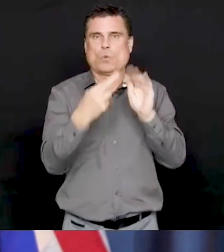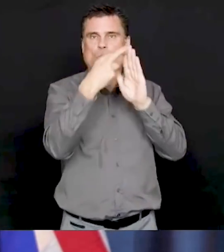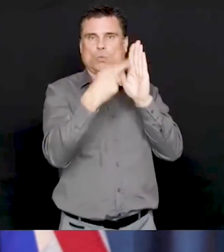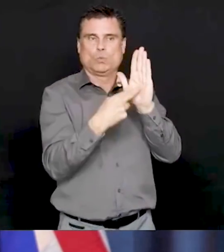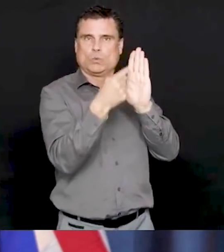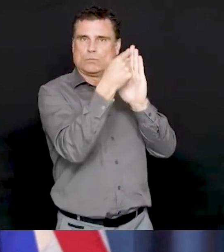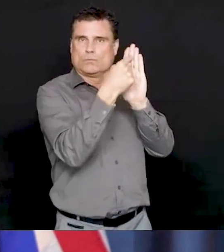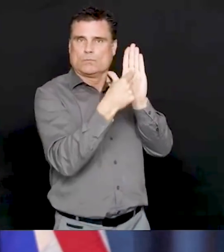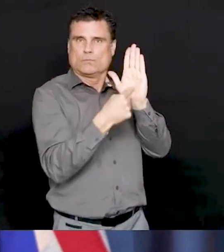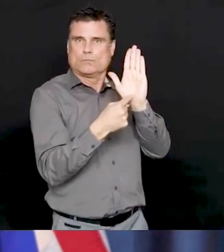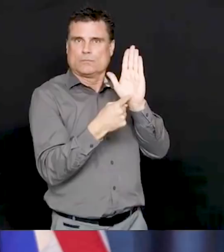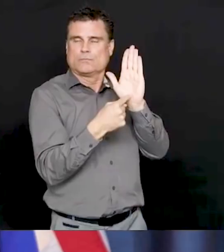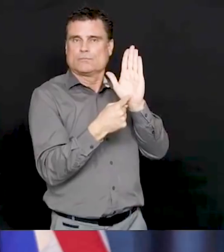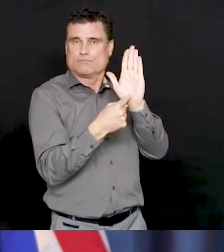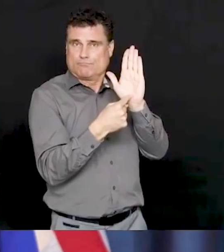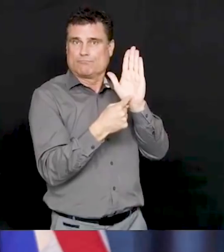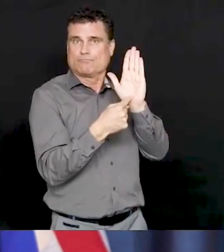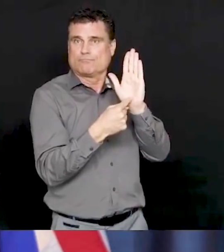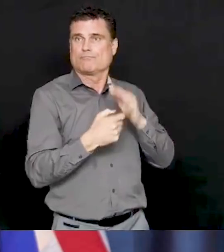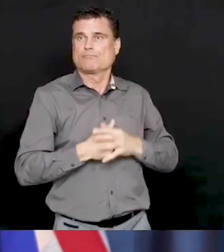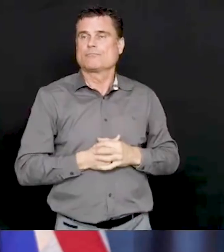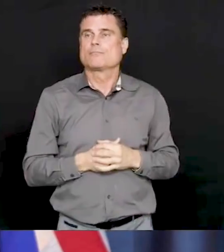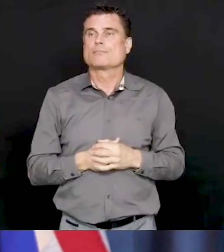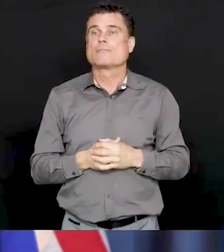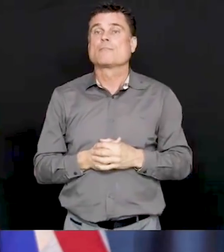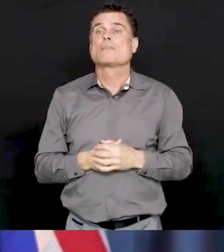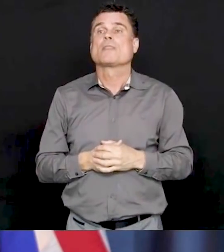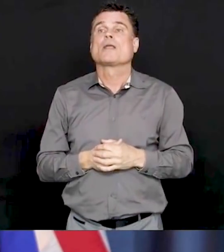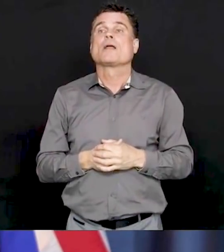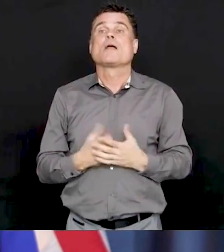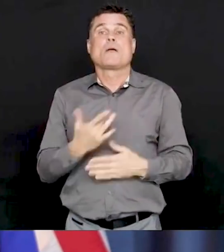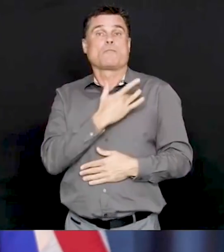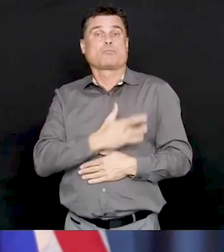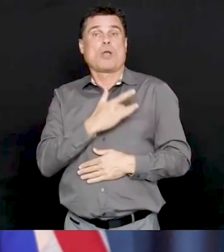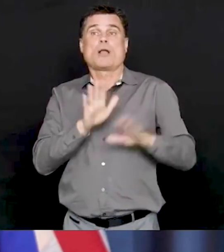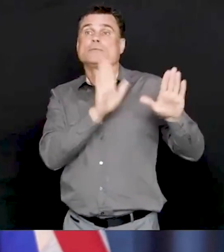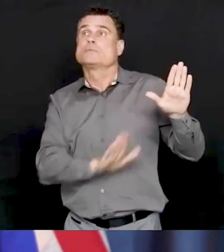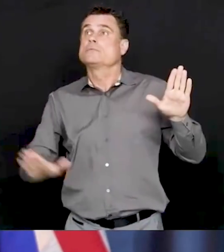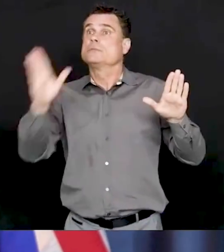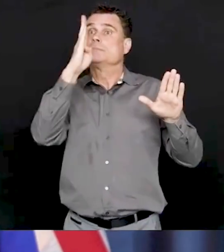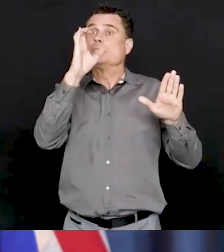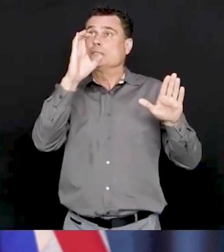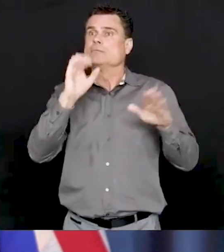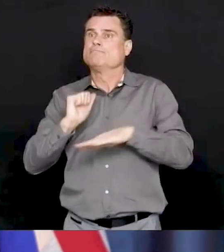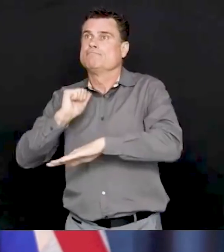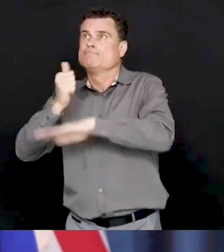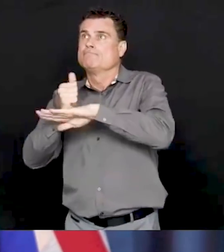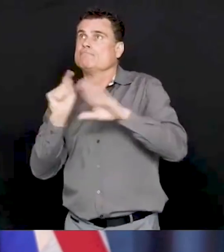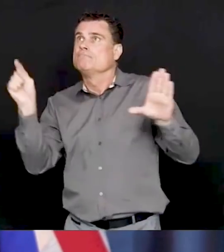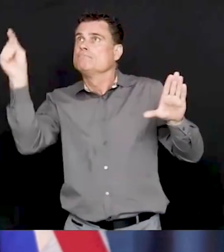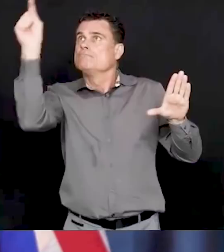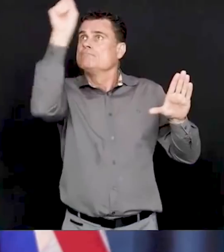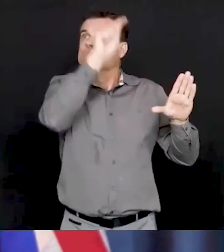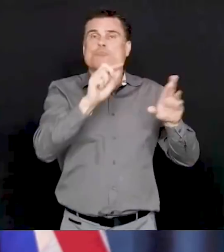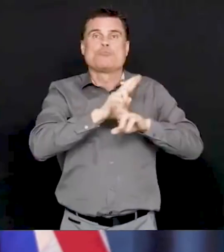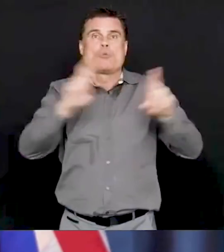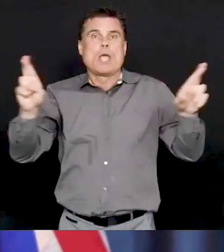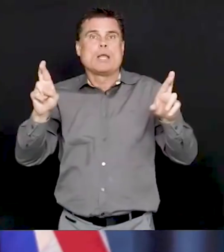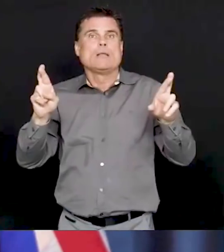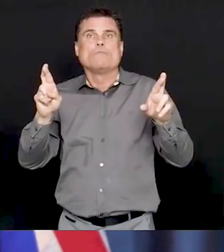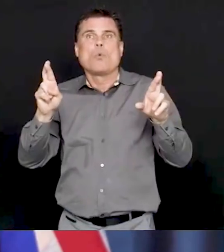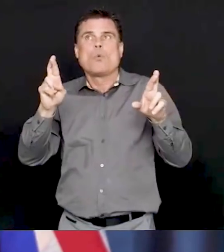provincial readiness as well, we've got some supplies coming in. 19 of our